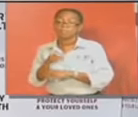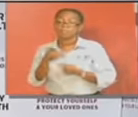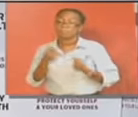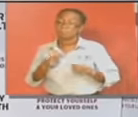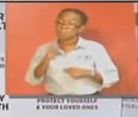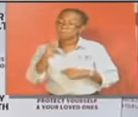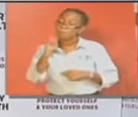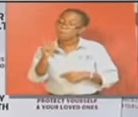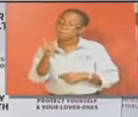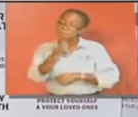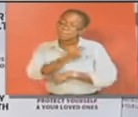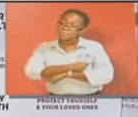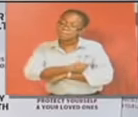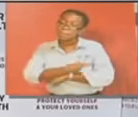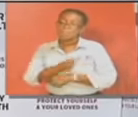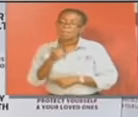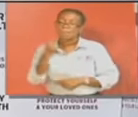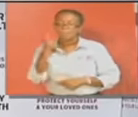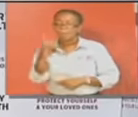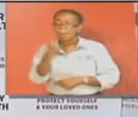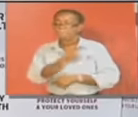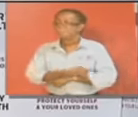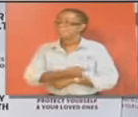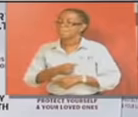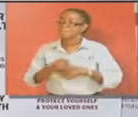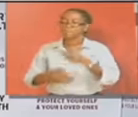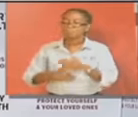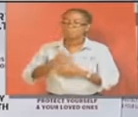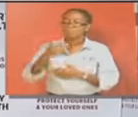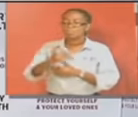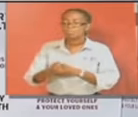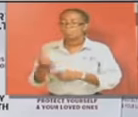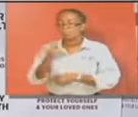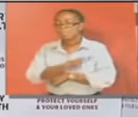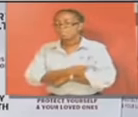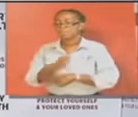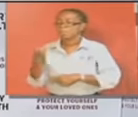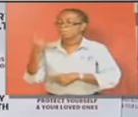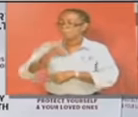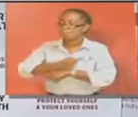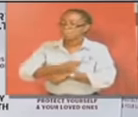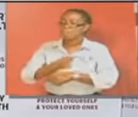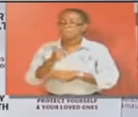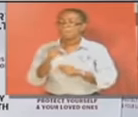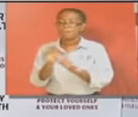We have questions from TV6 for the first time on the conference. So let's hear from TV6 now.